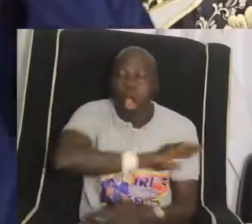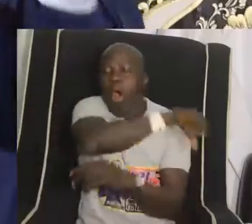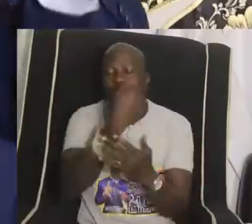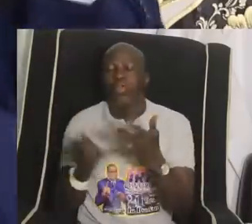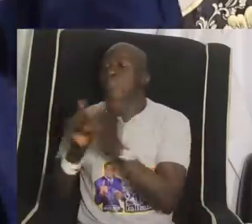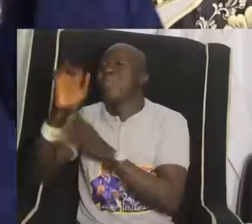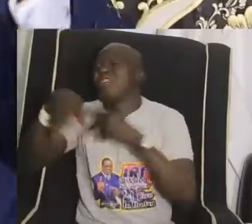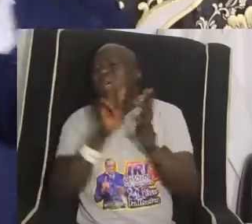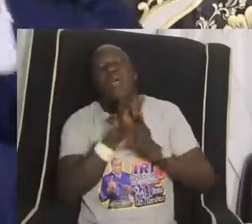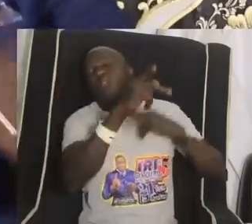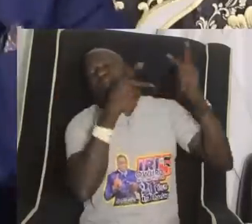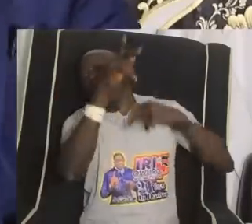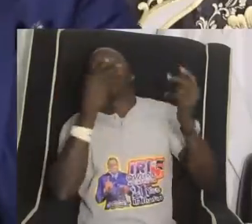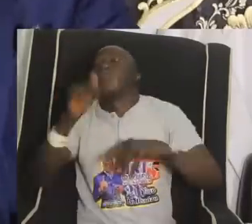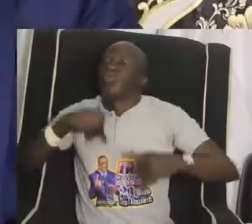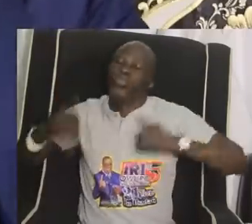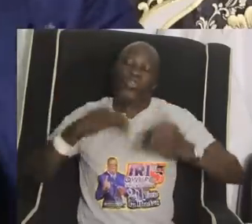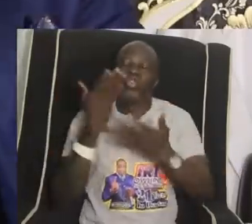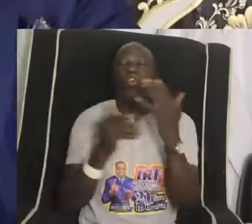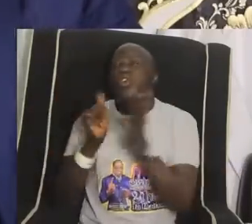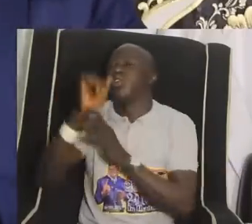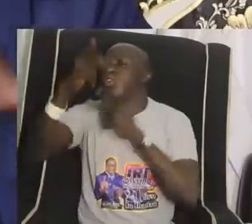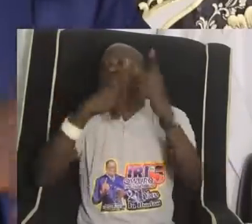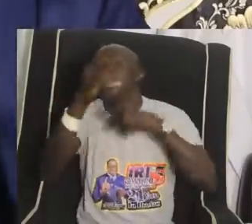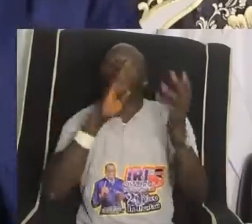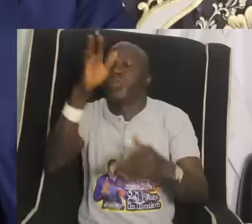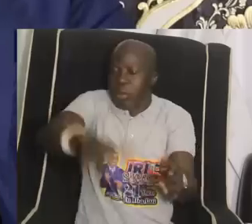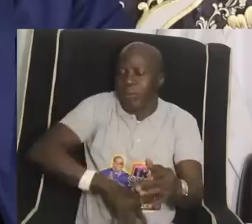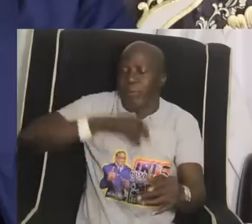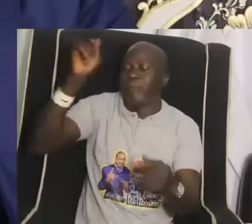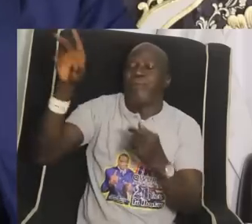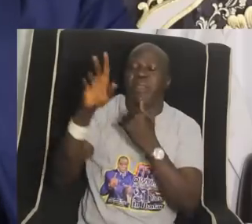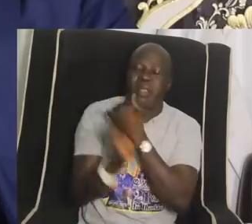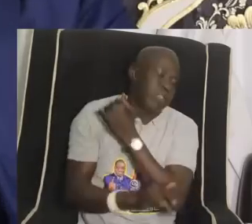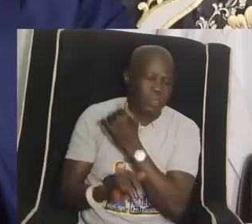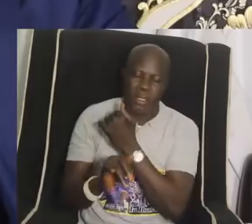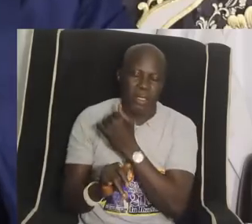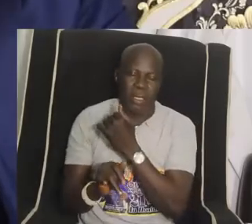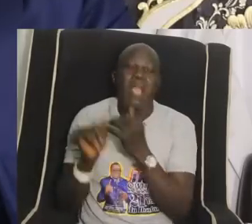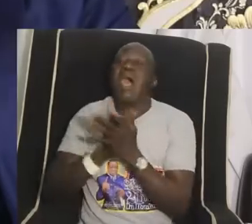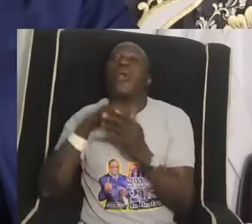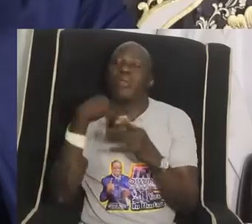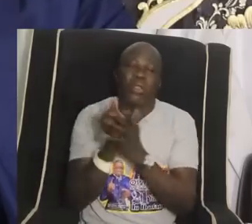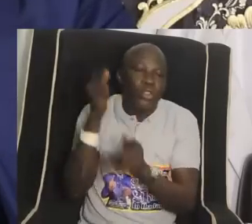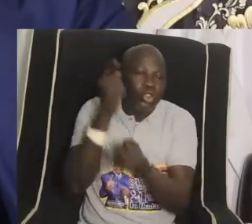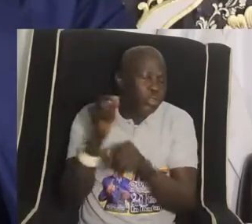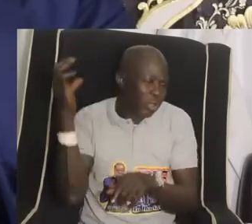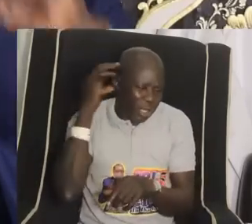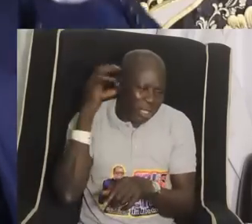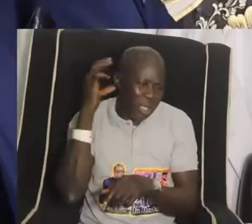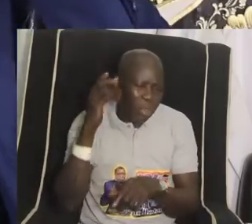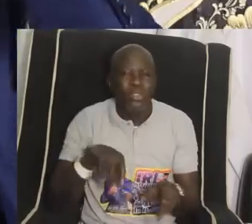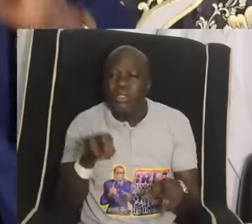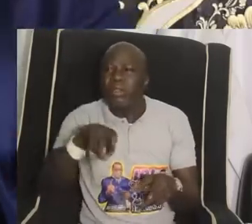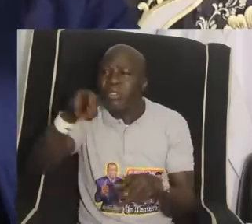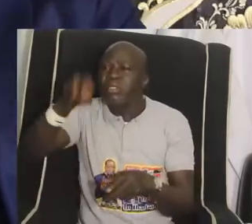Jesus, I decree. All of you that I have the vision of God for you, oh, the vision will be fulfilled in Jesus. You are just